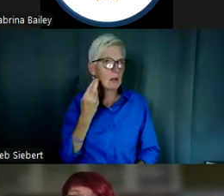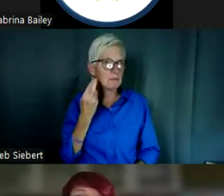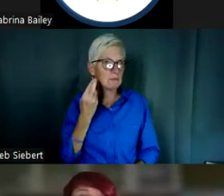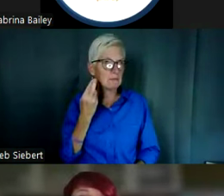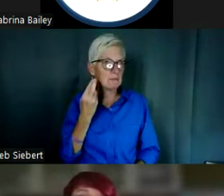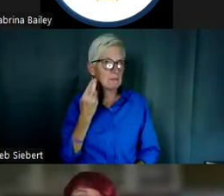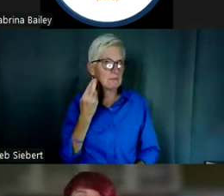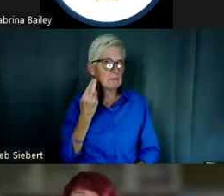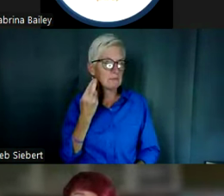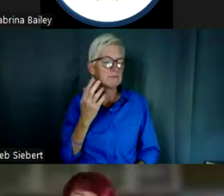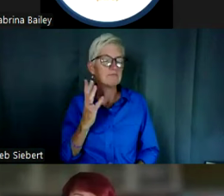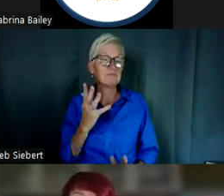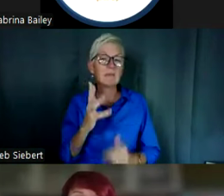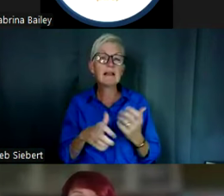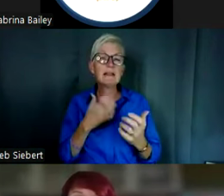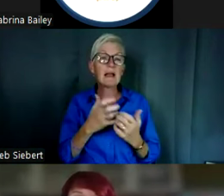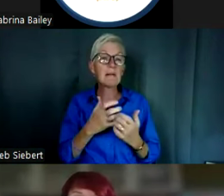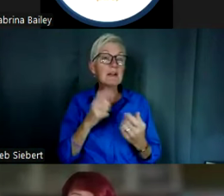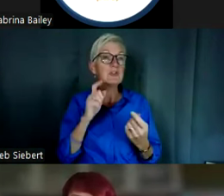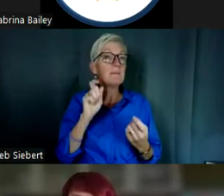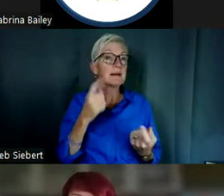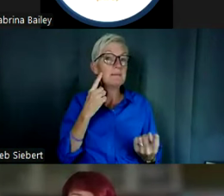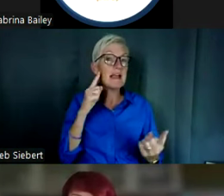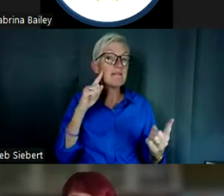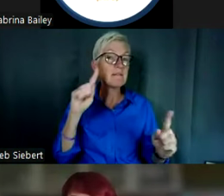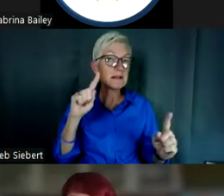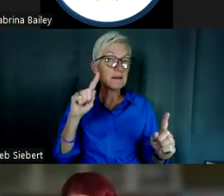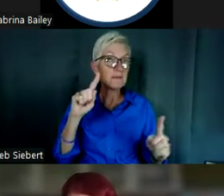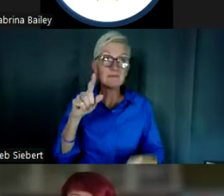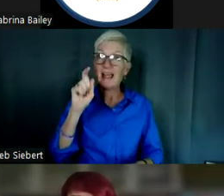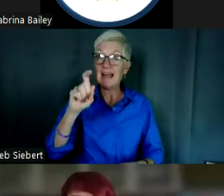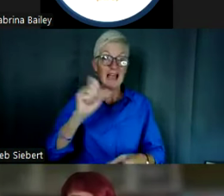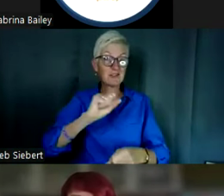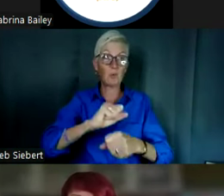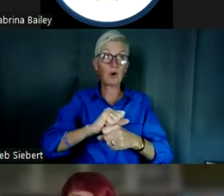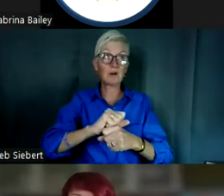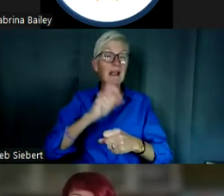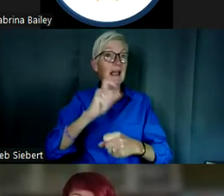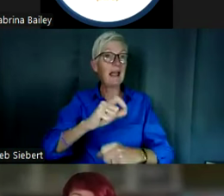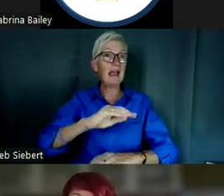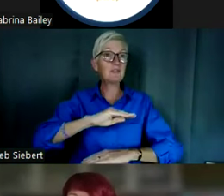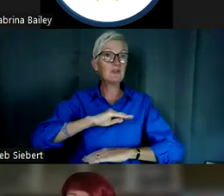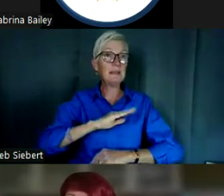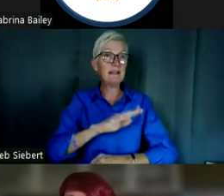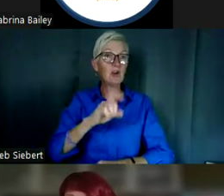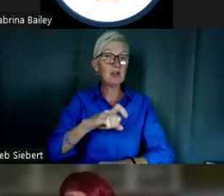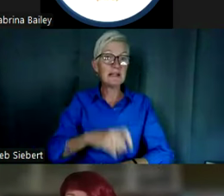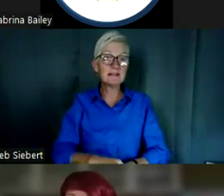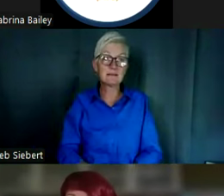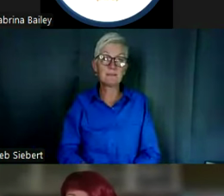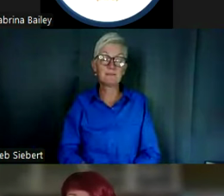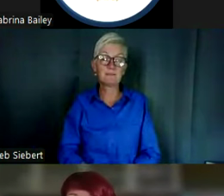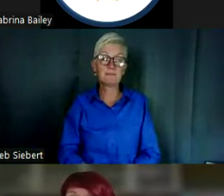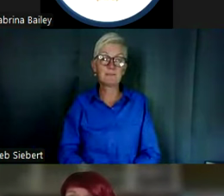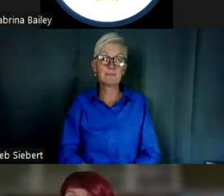Your accommodation must be effective. It must work. It must meet the need. And you're not required to